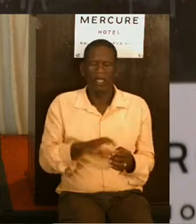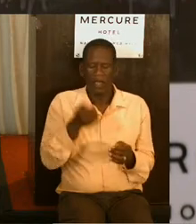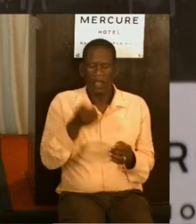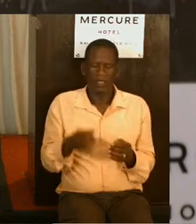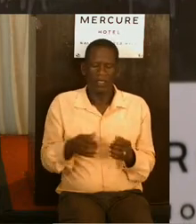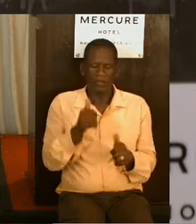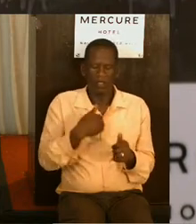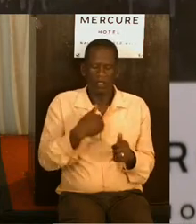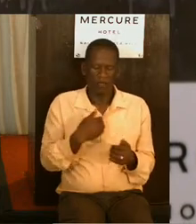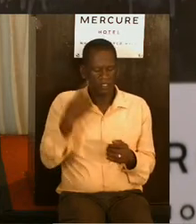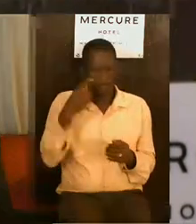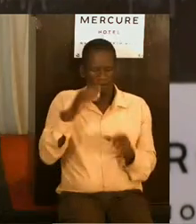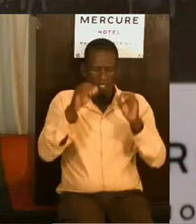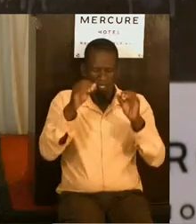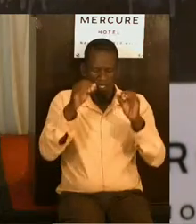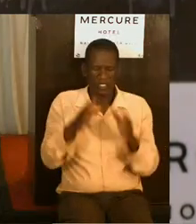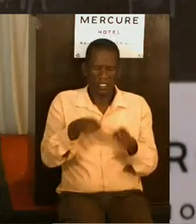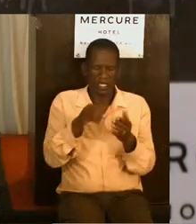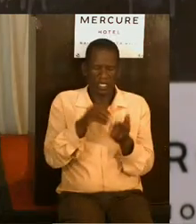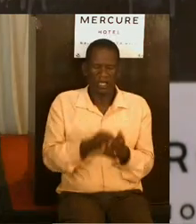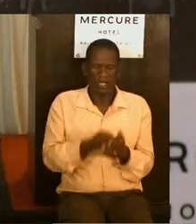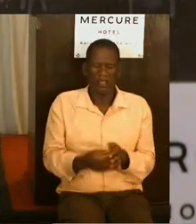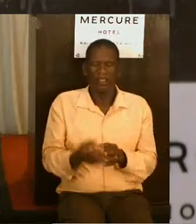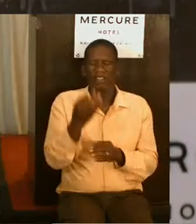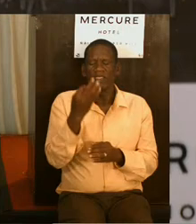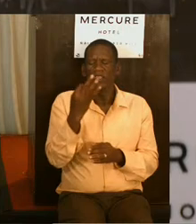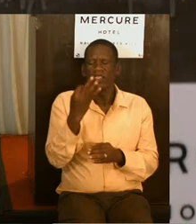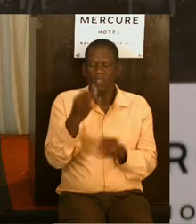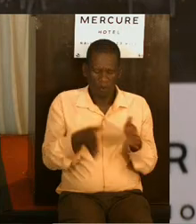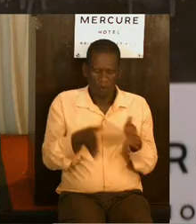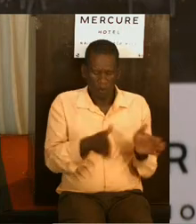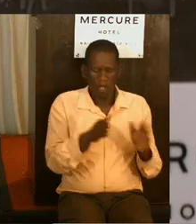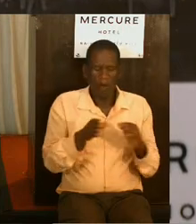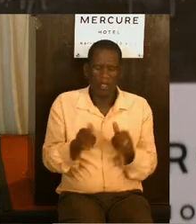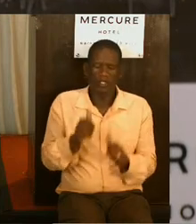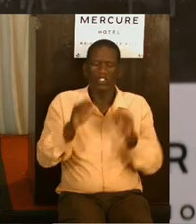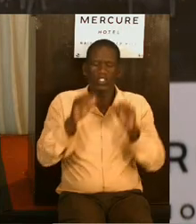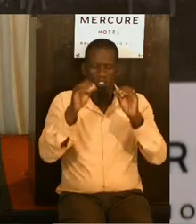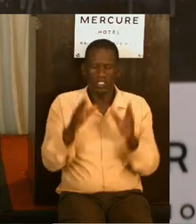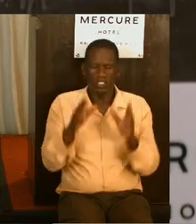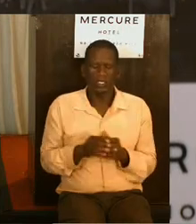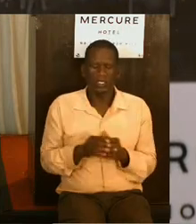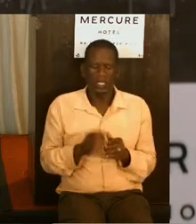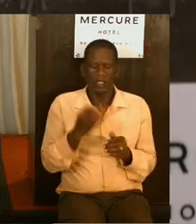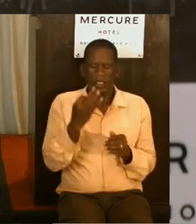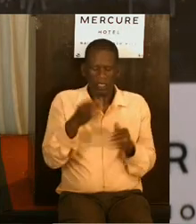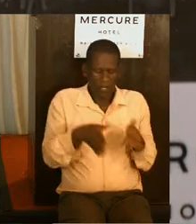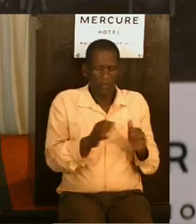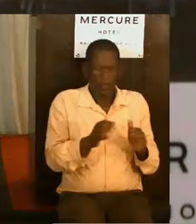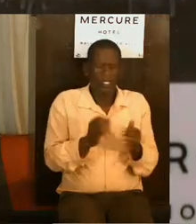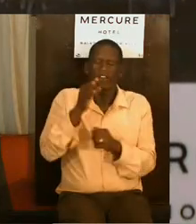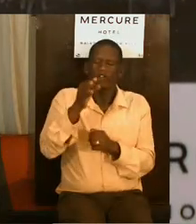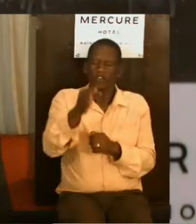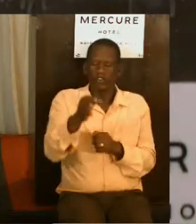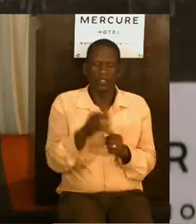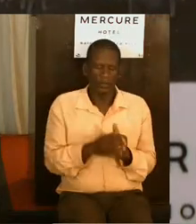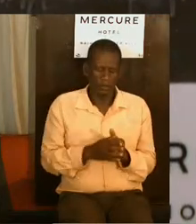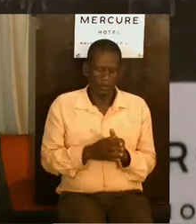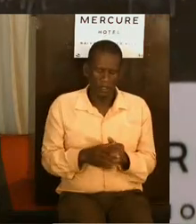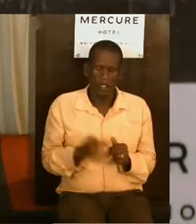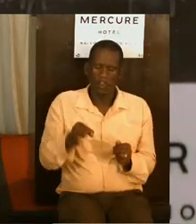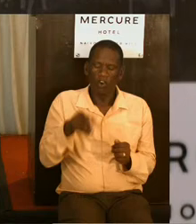other thing is for the teachers the three three ways they are the future